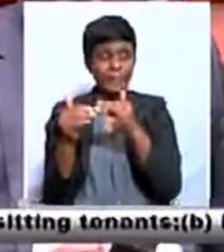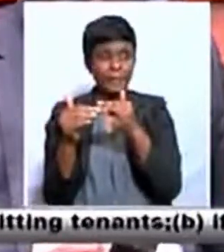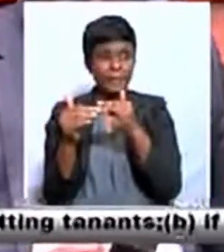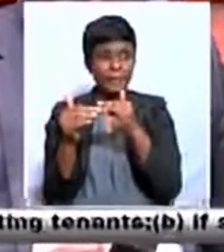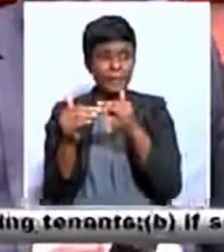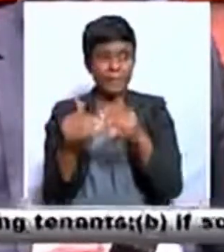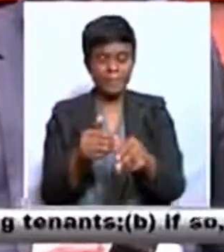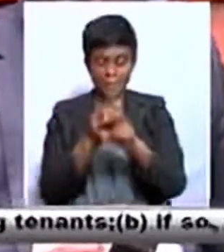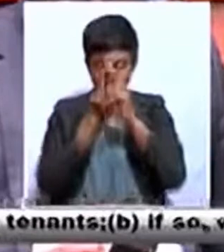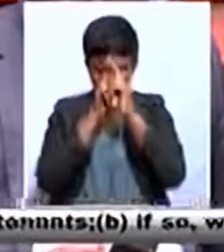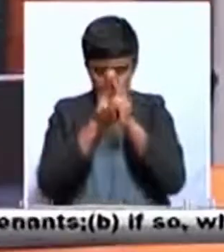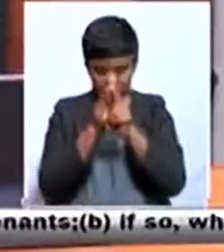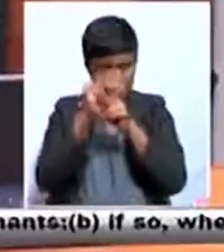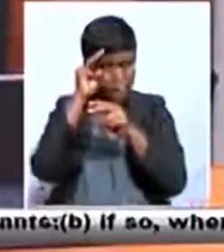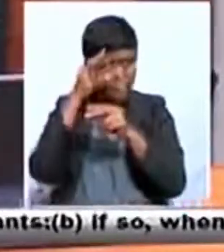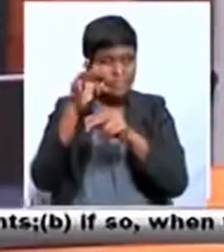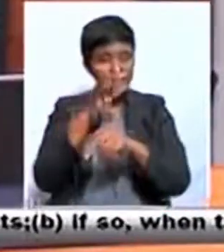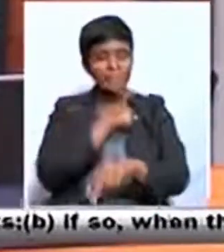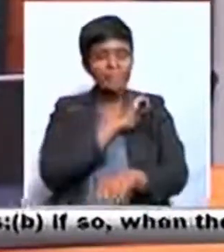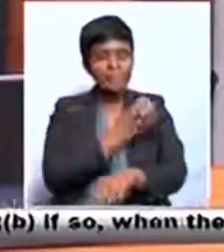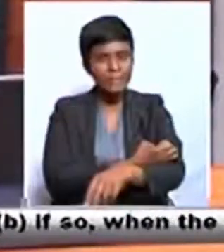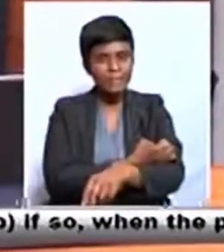The Honorable Minister of Energy.